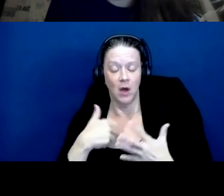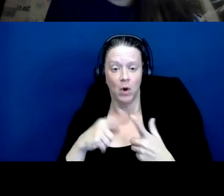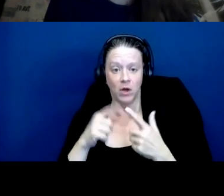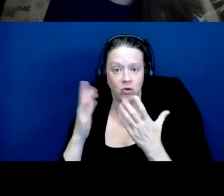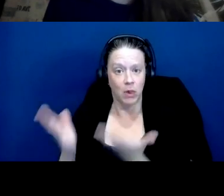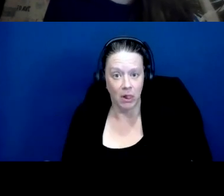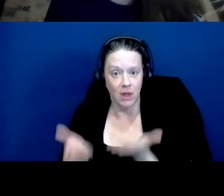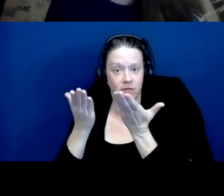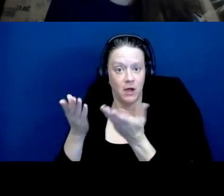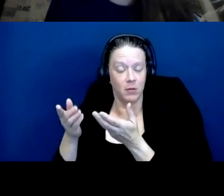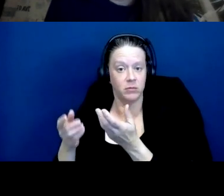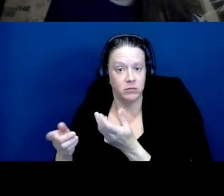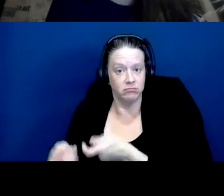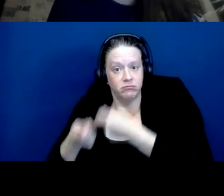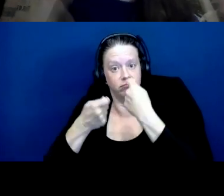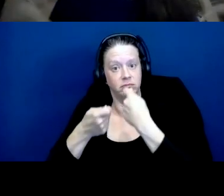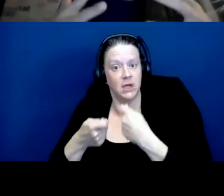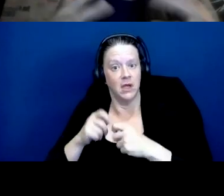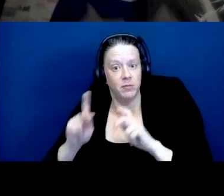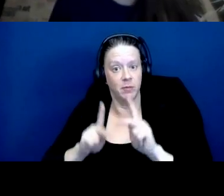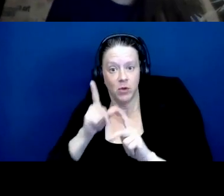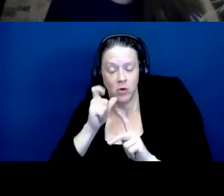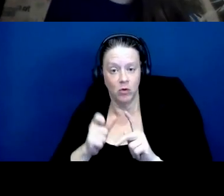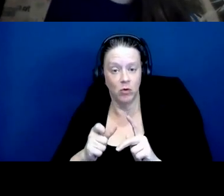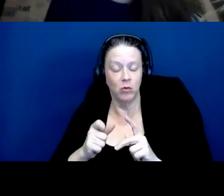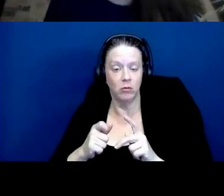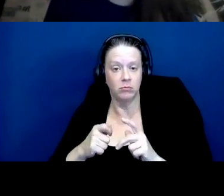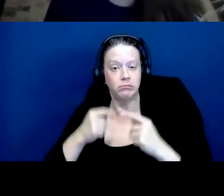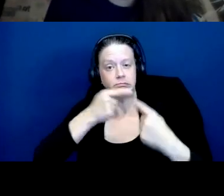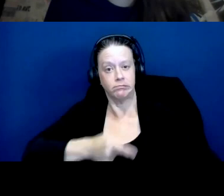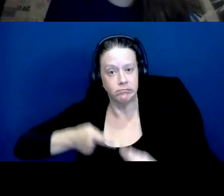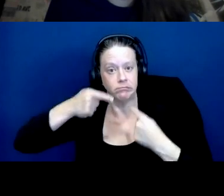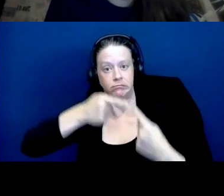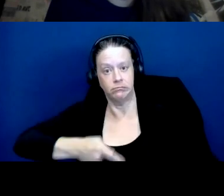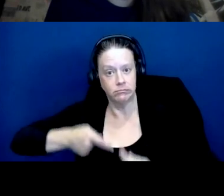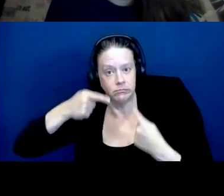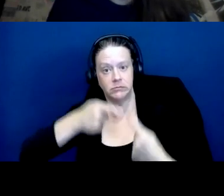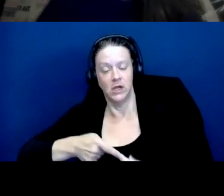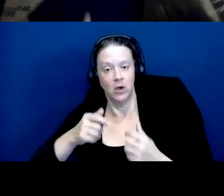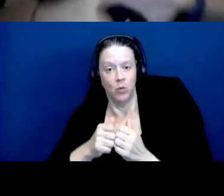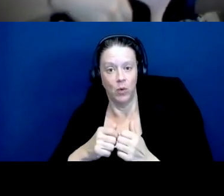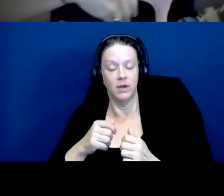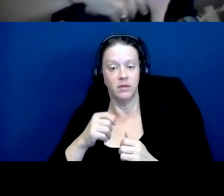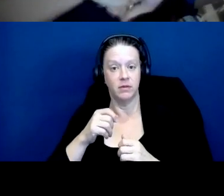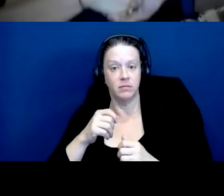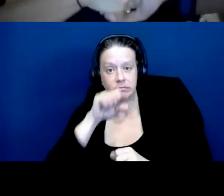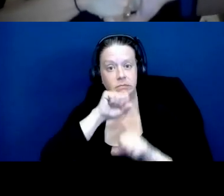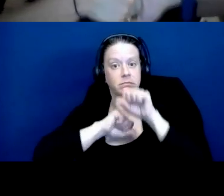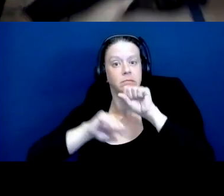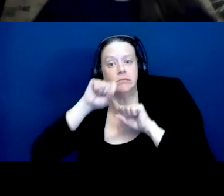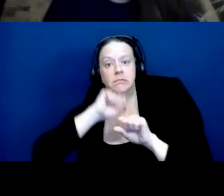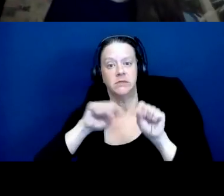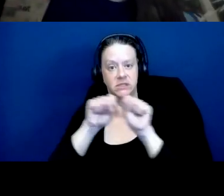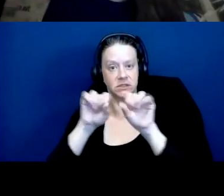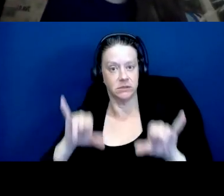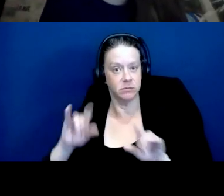disproportionately with systems that have entrenched inequities. I believe in